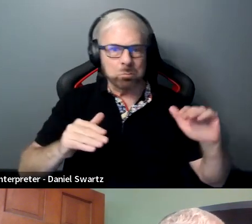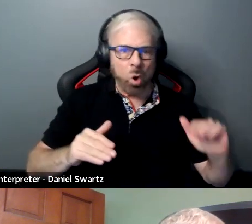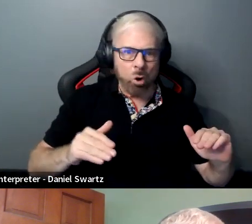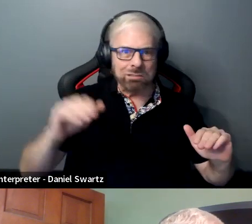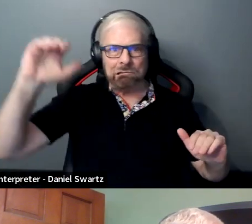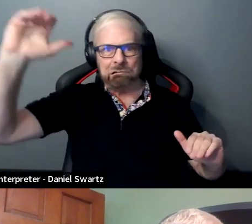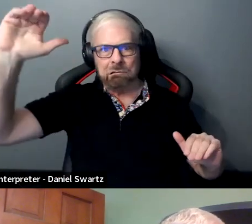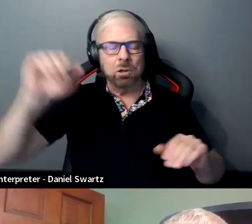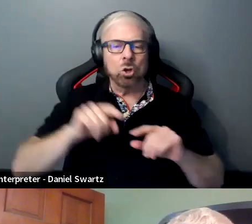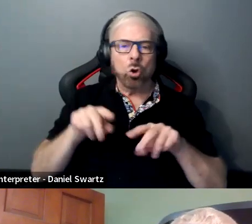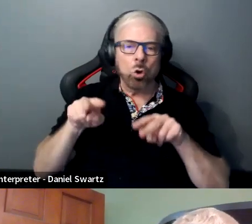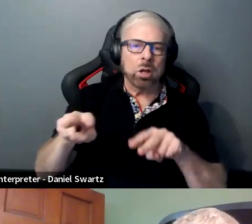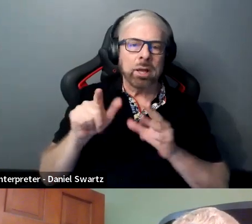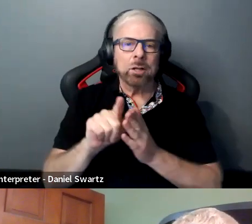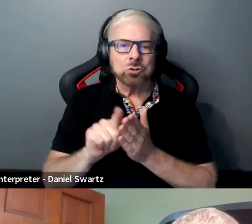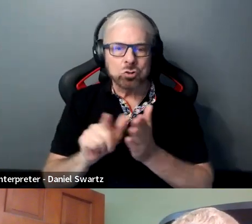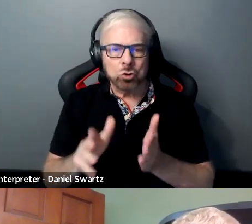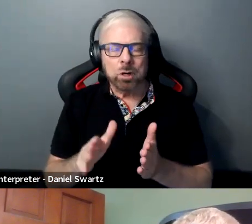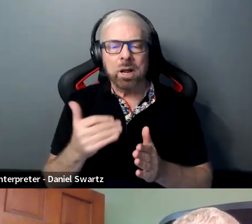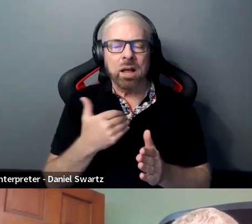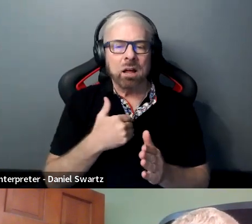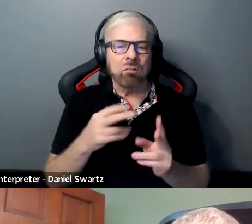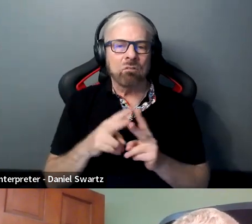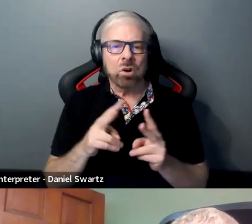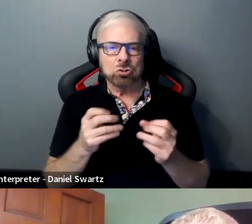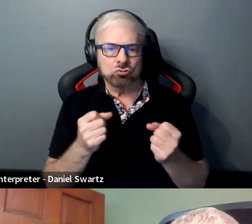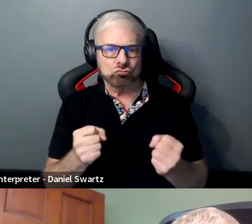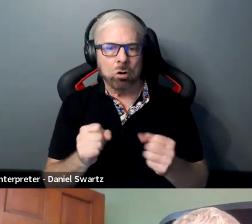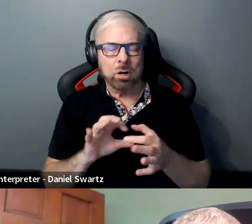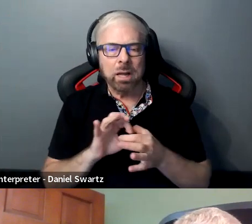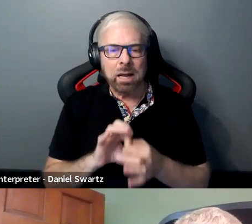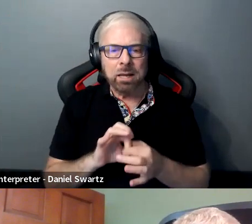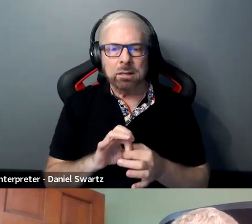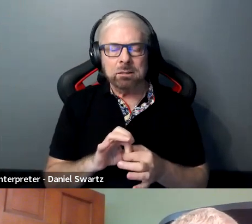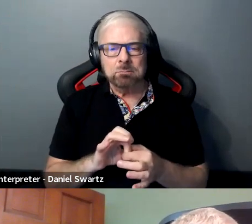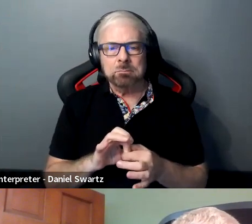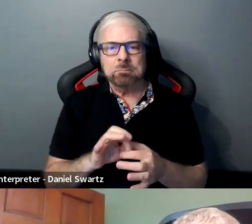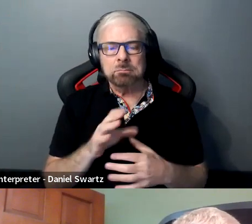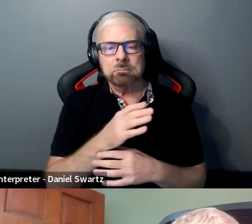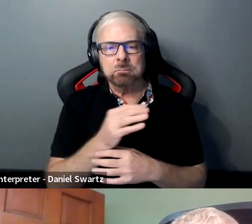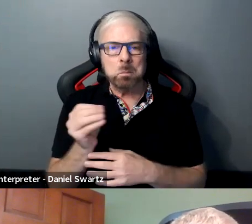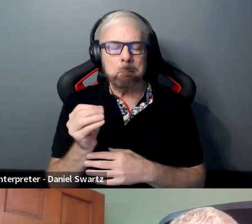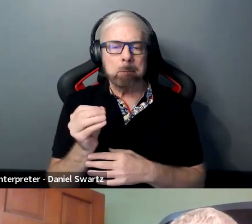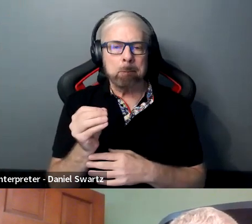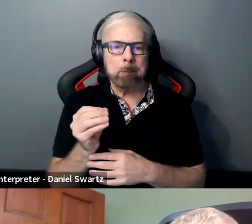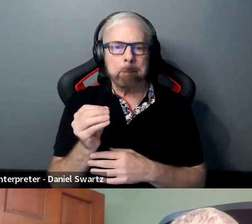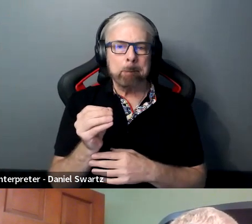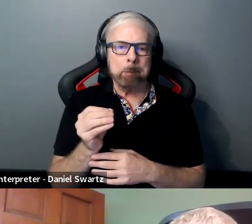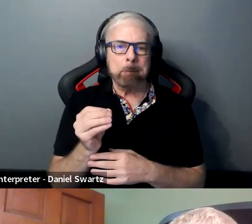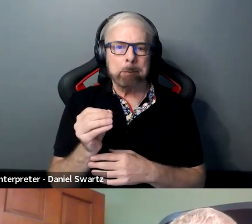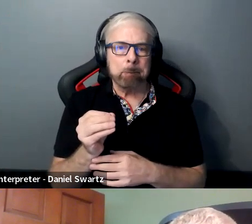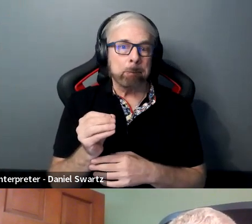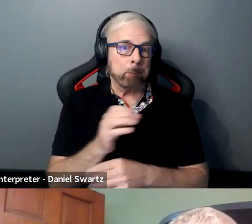at attorneys who have very strong connections and you know,